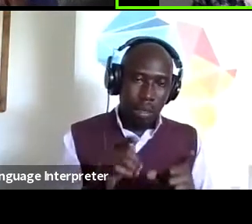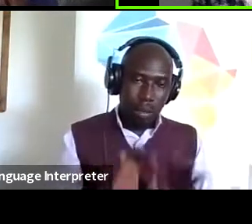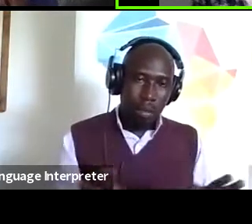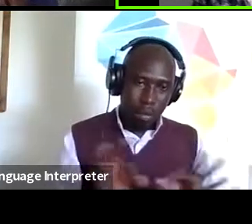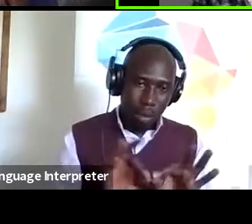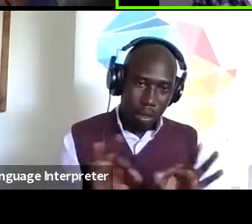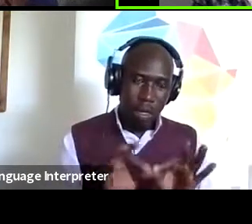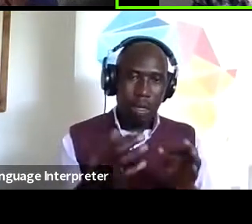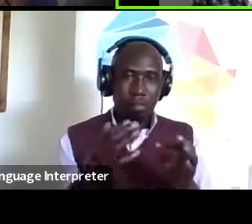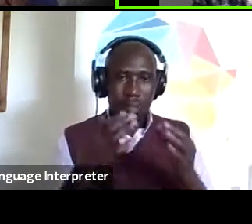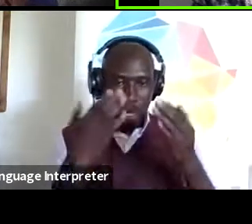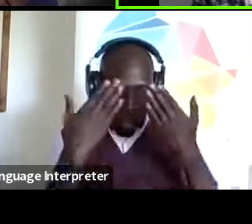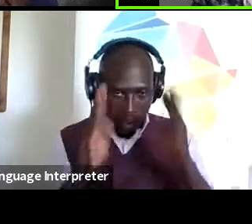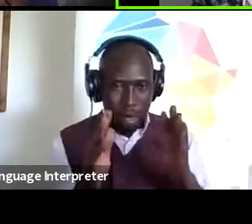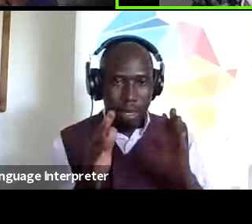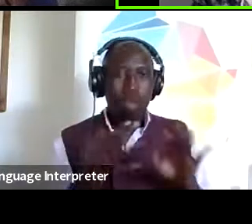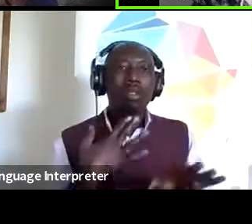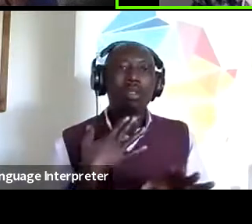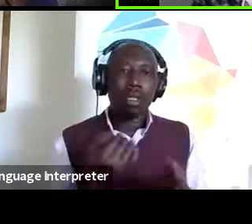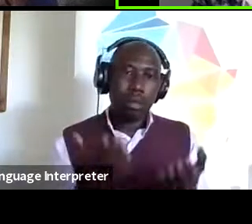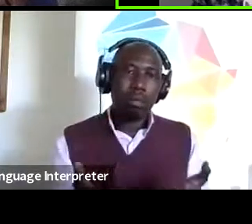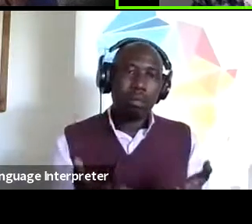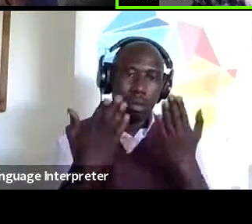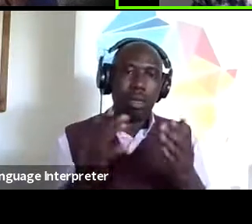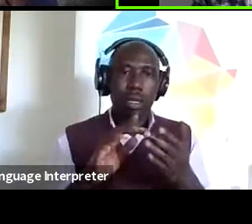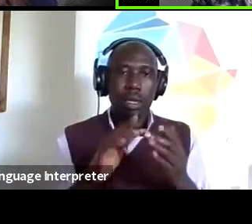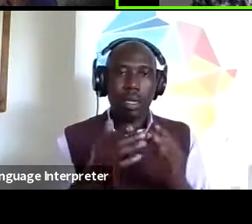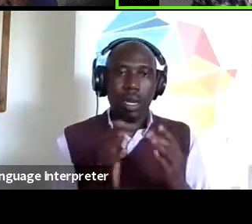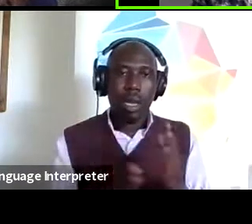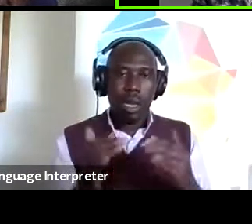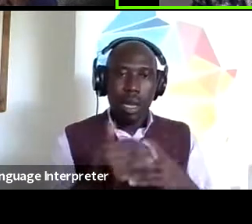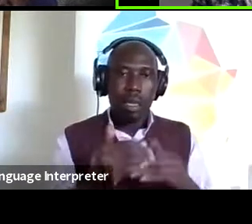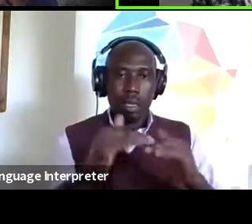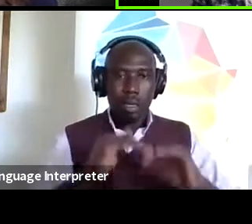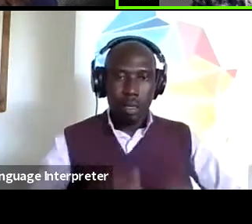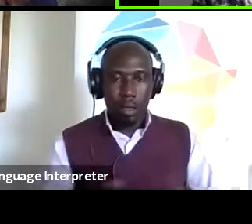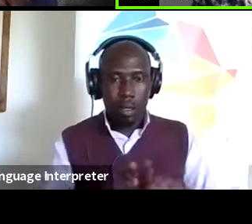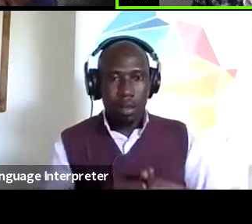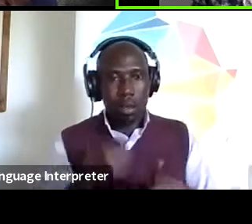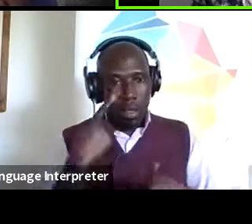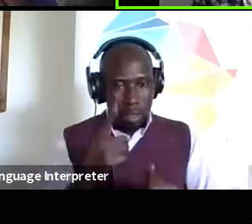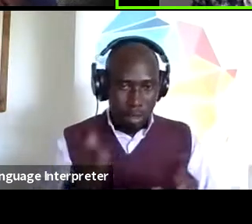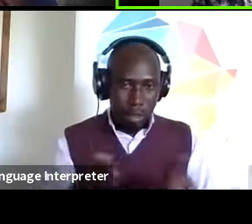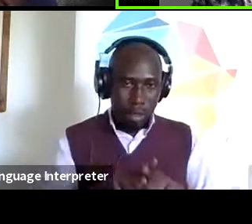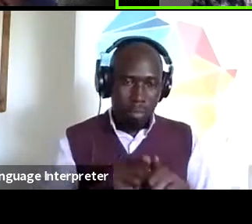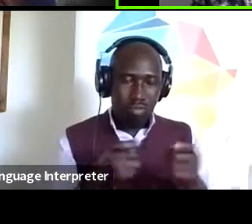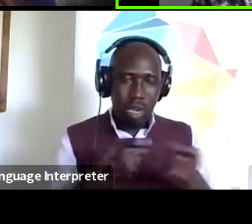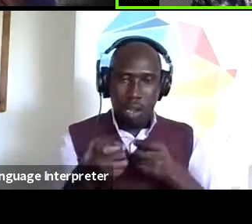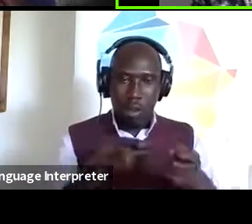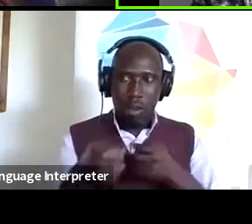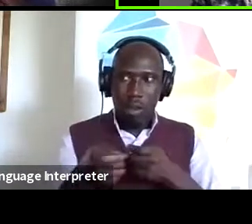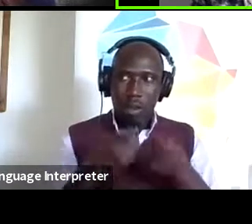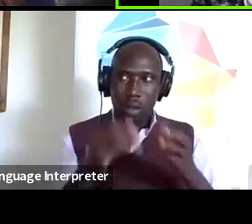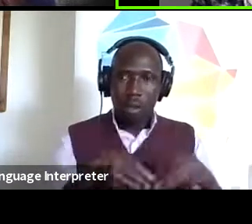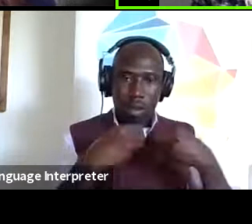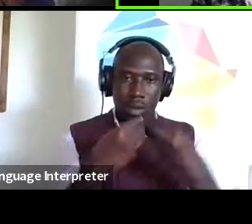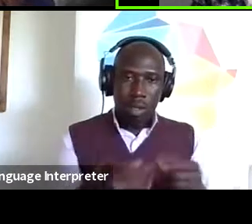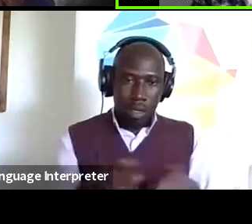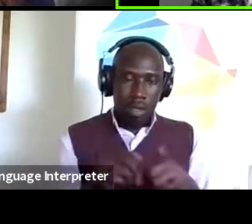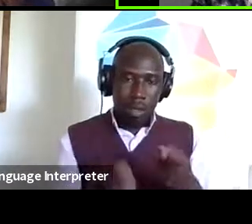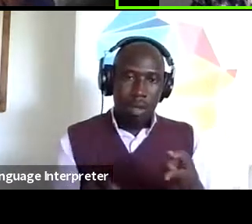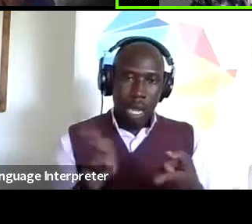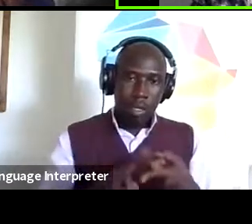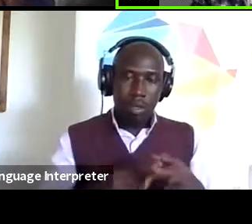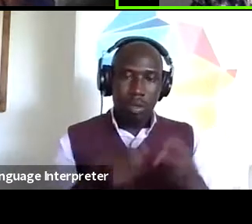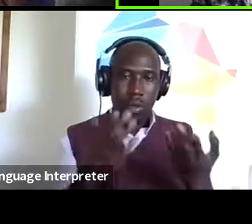raising awareness on the need to promote internet access. And we also saw the regulators providing additional